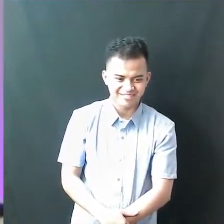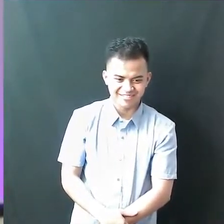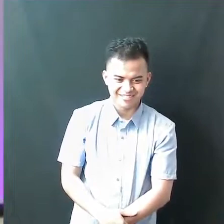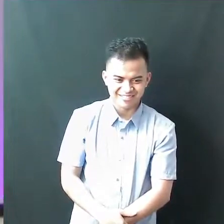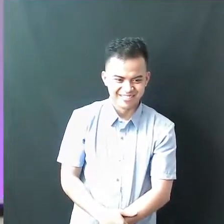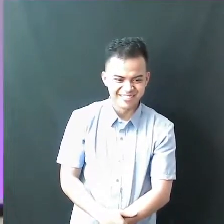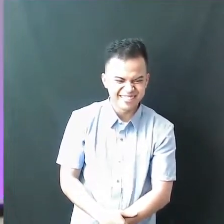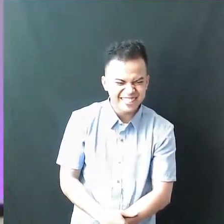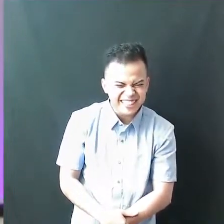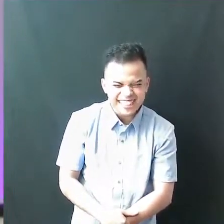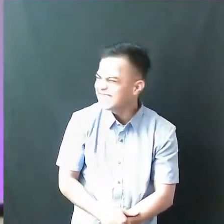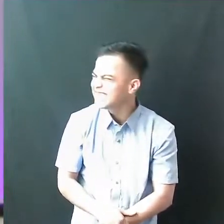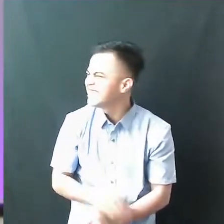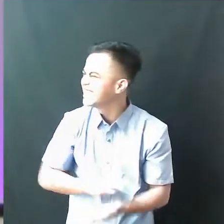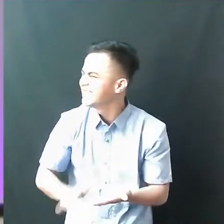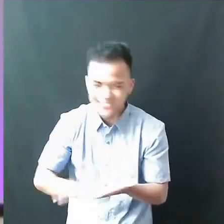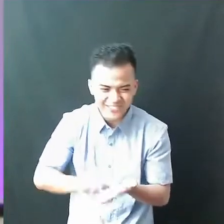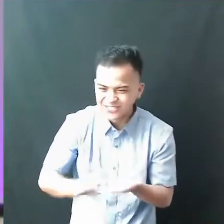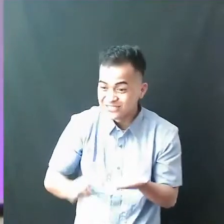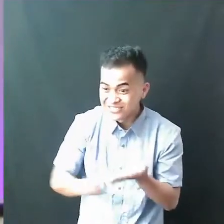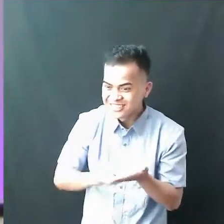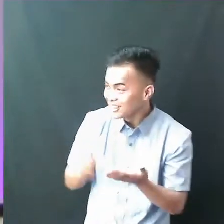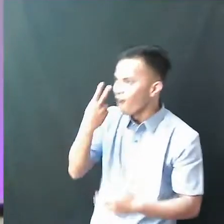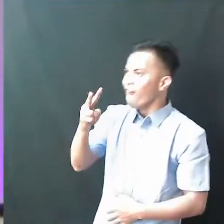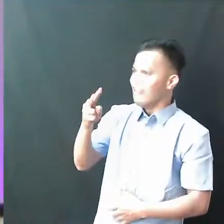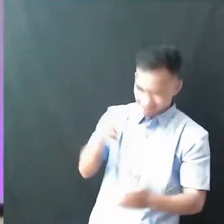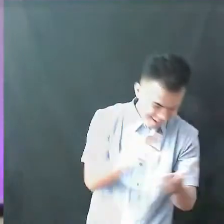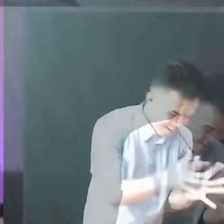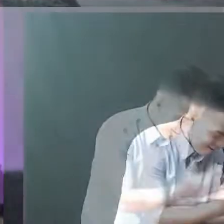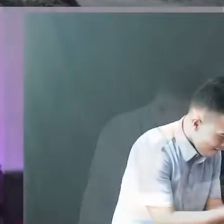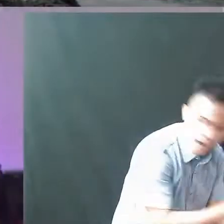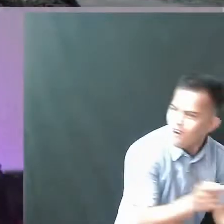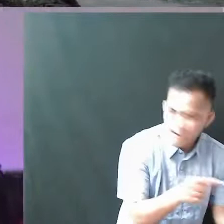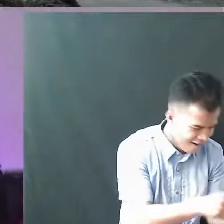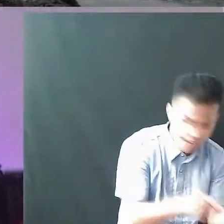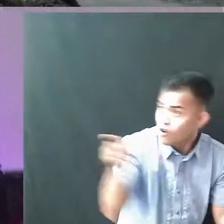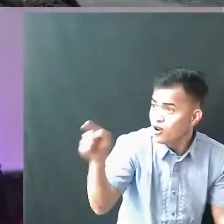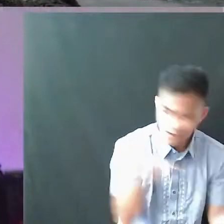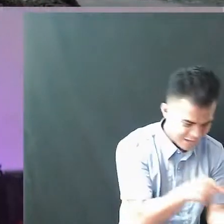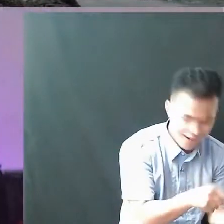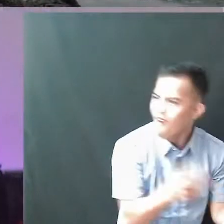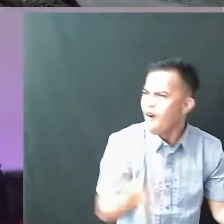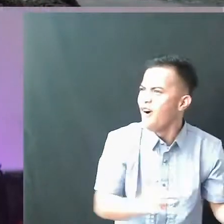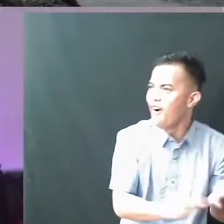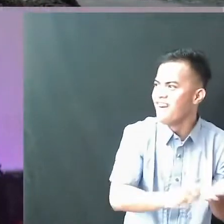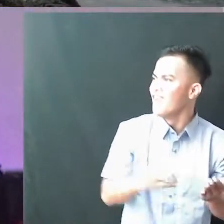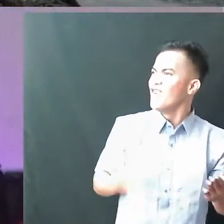Number 6. Hold fast because Jesus is our mediator, our high